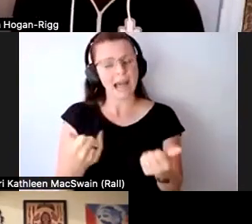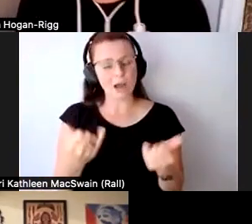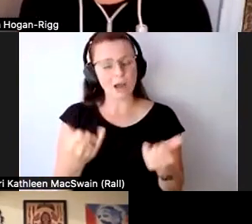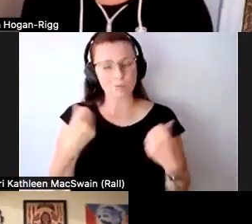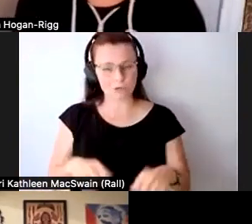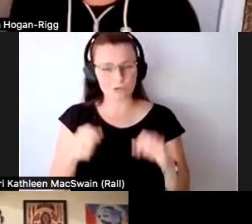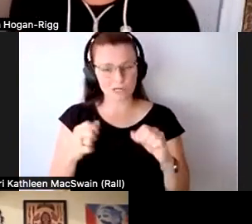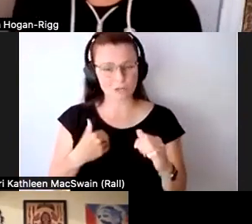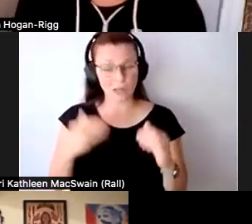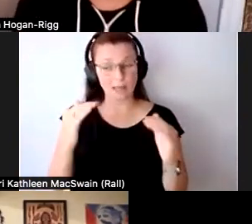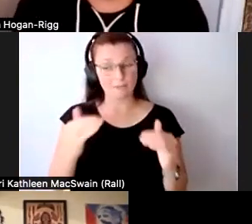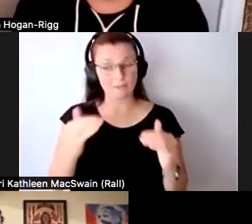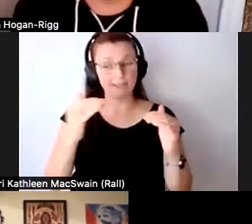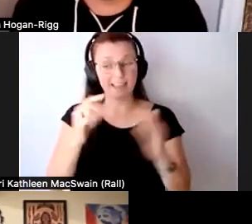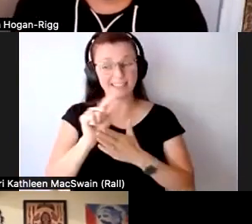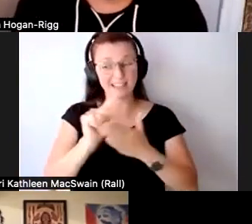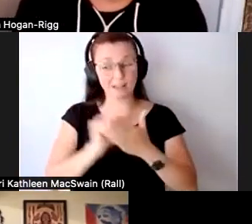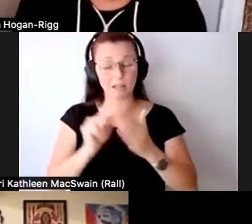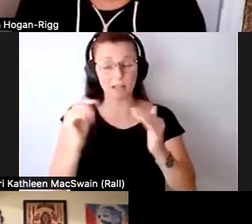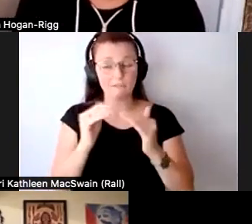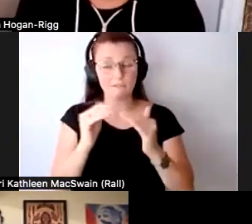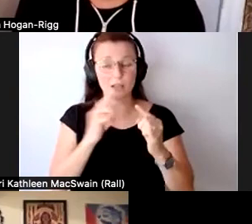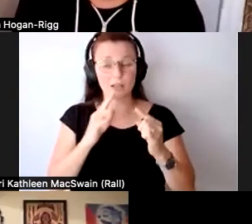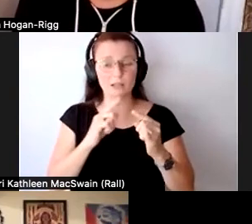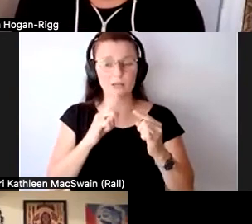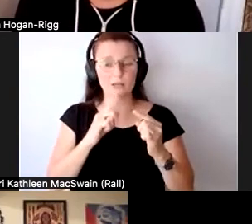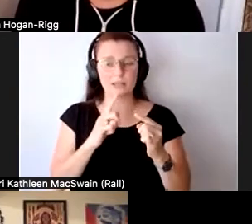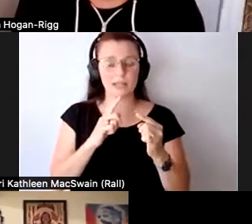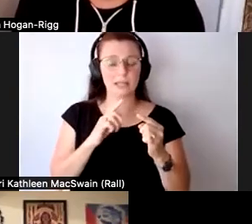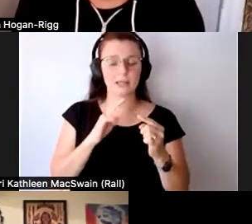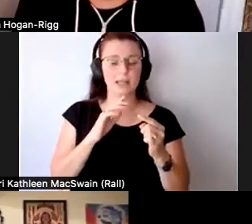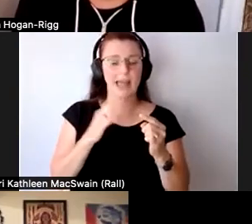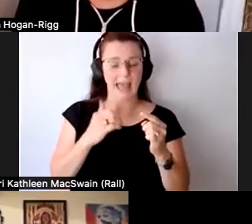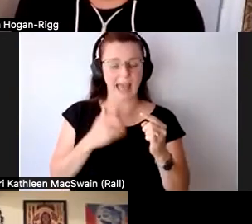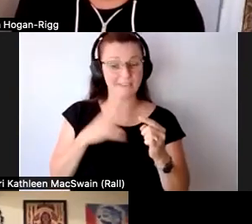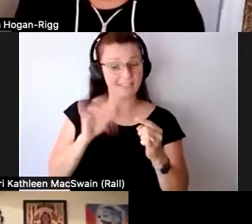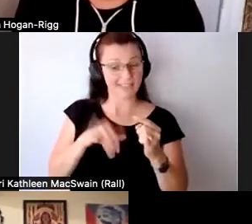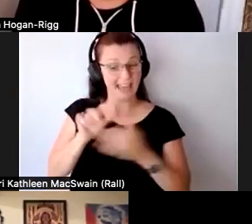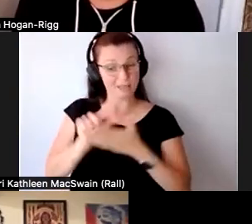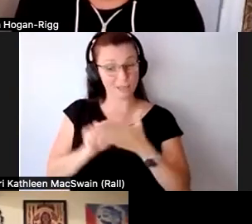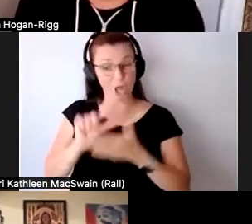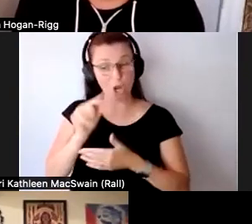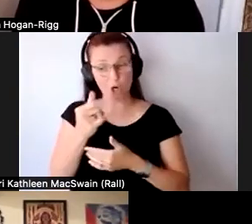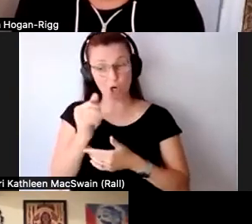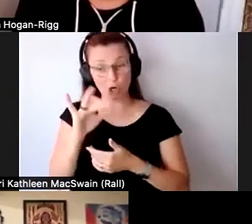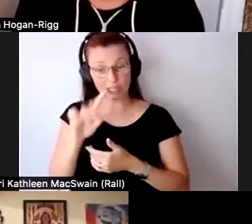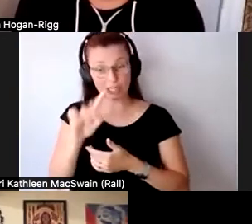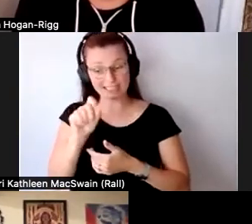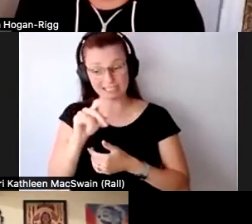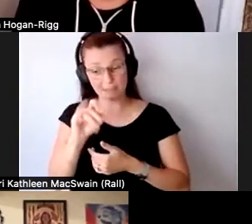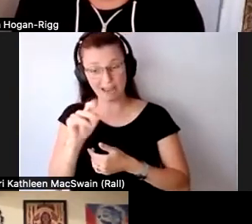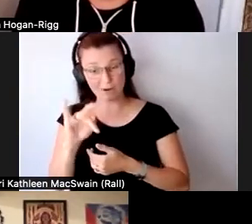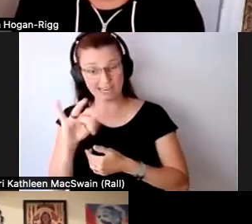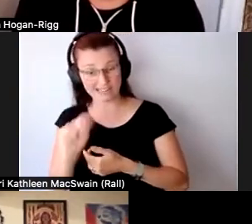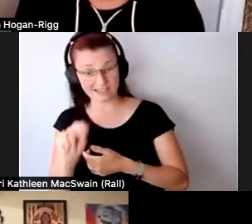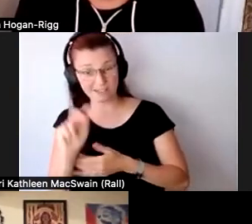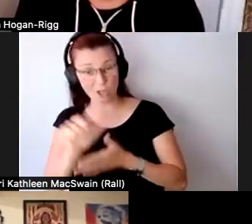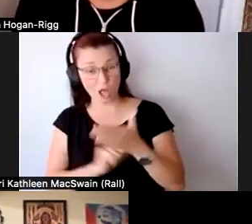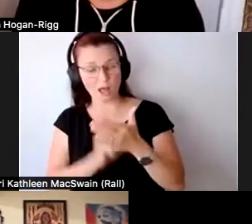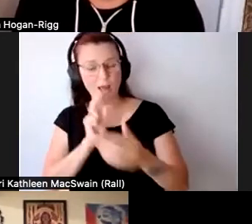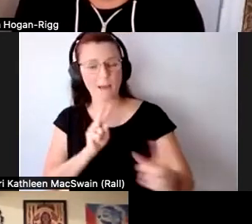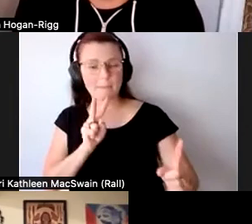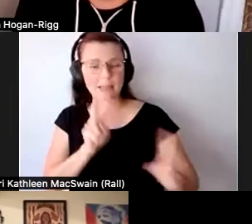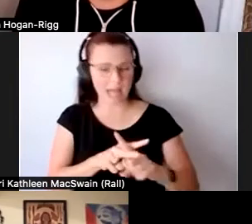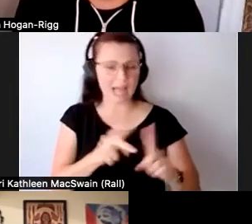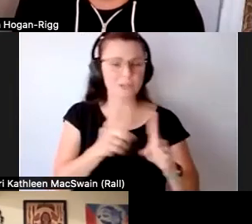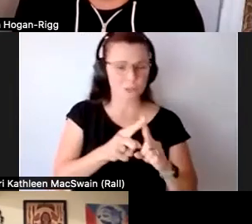physical space that is essentially a space where the Good Samaritan law applies to the activity that's happening within that space. So this is not, frankly, that far from what